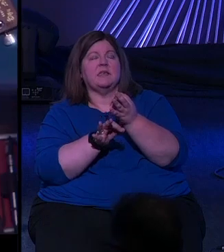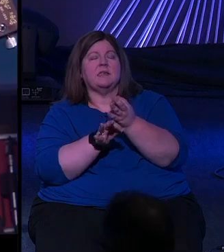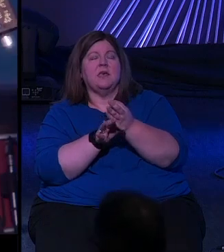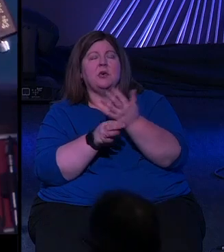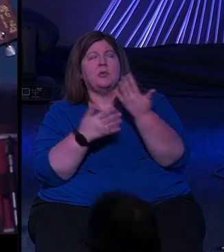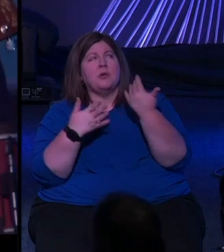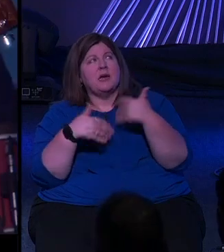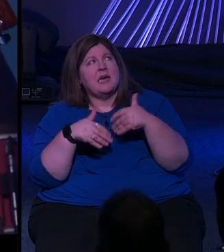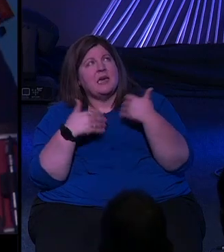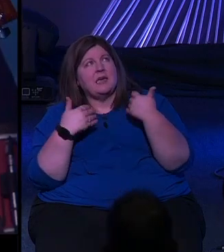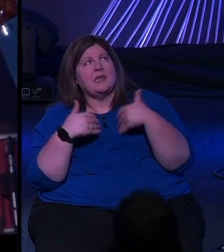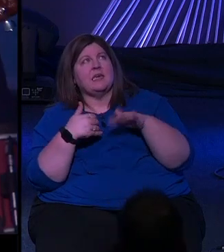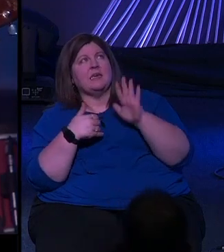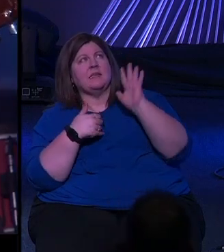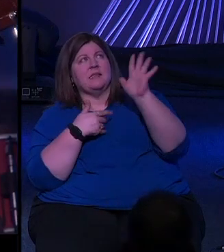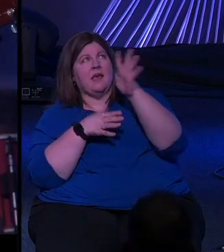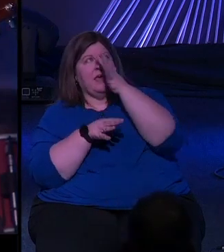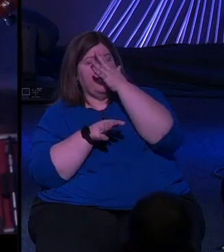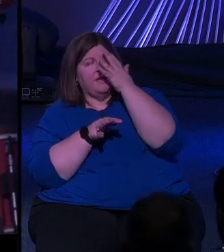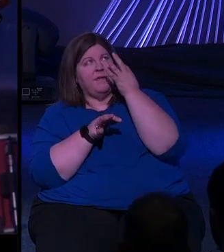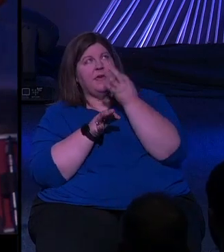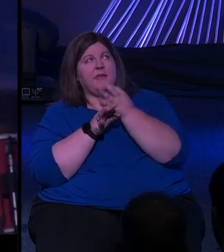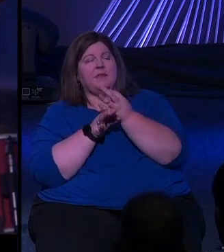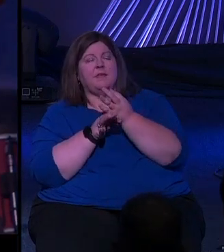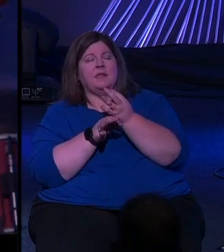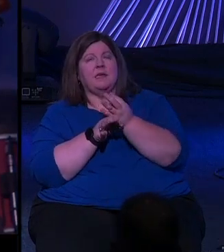faithfulness. Great is thy